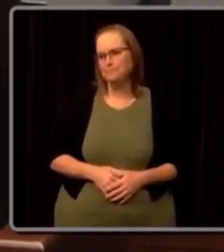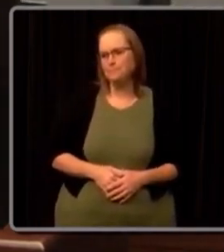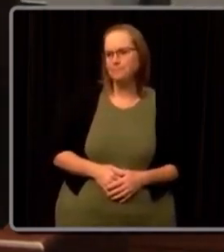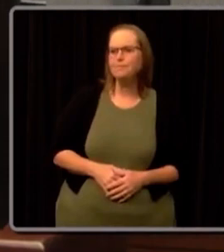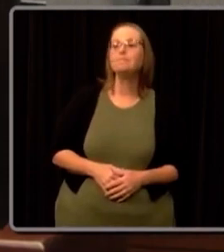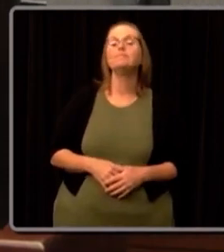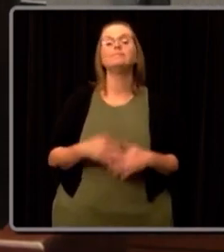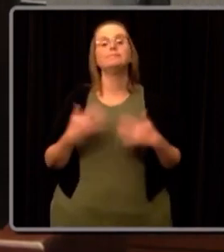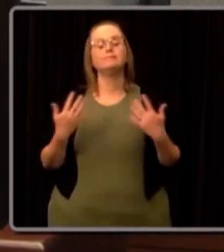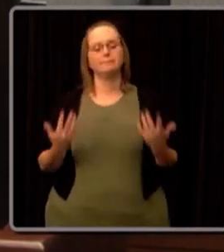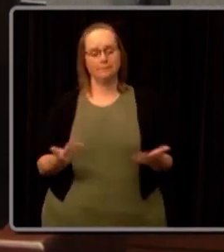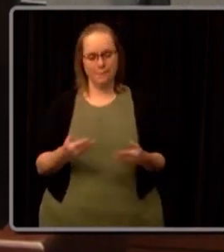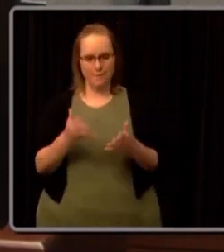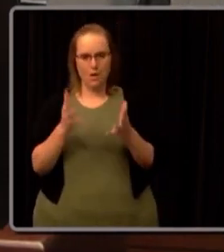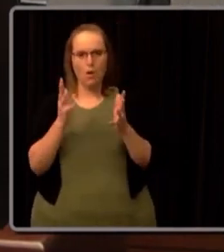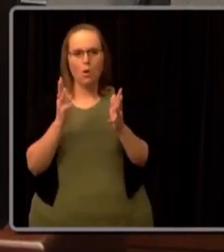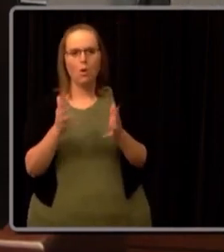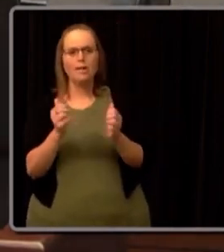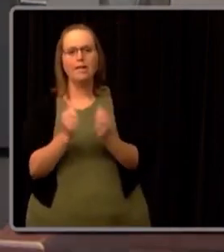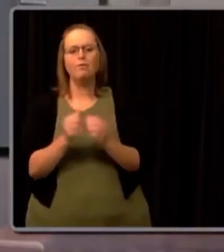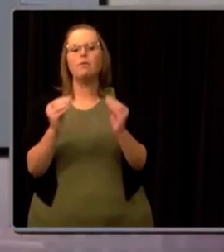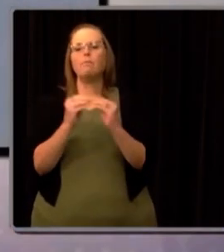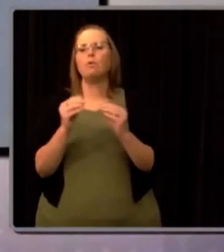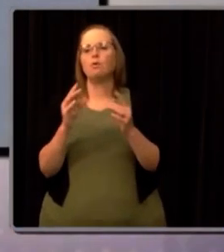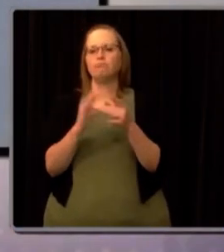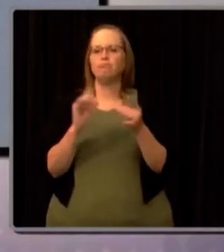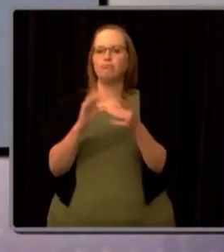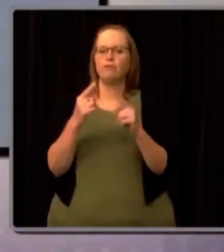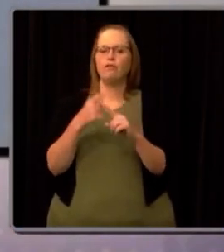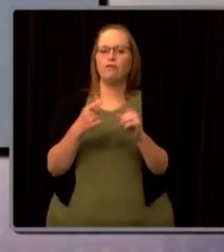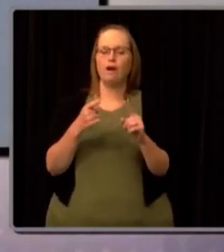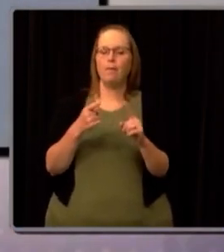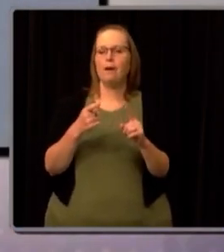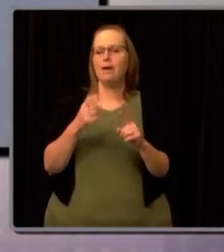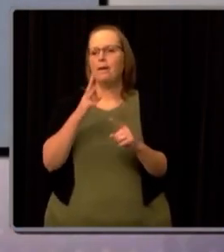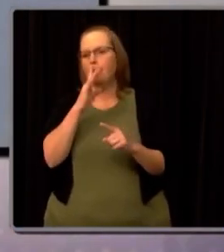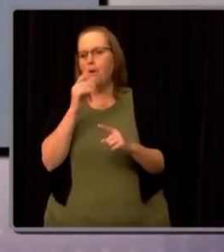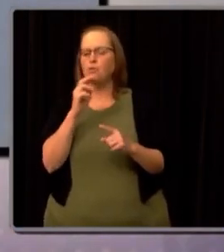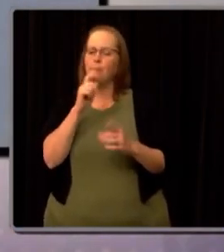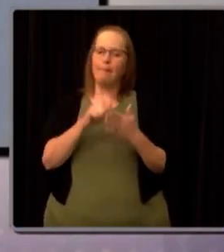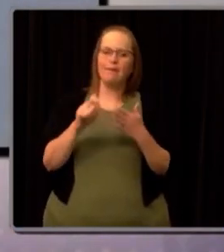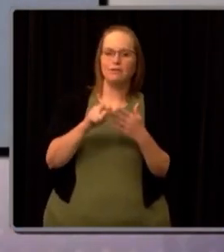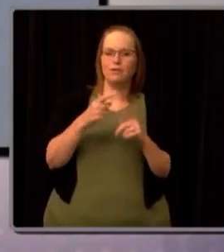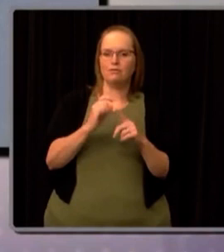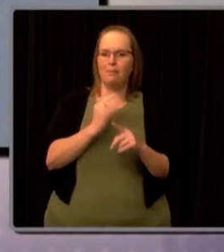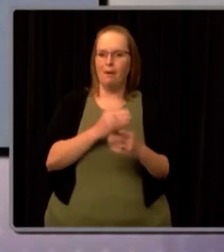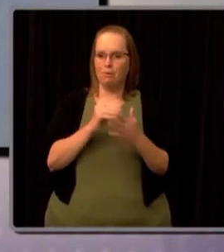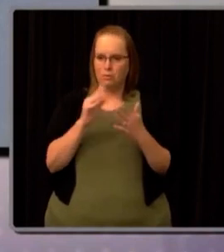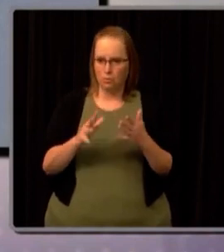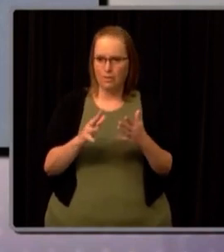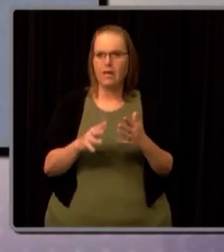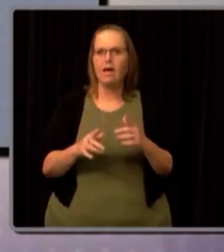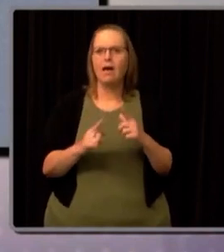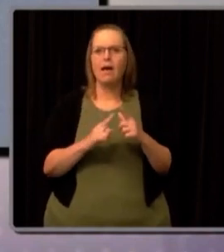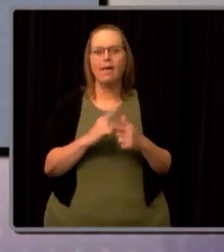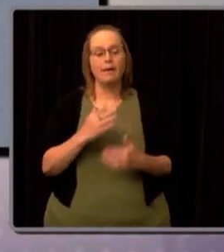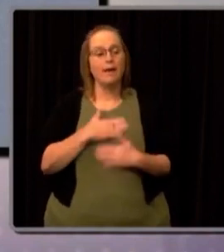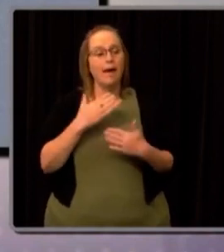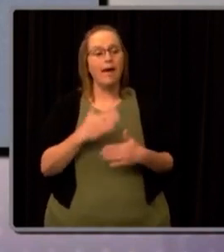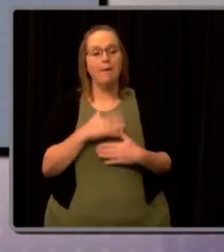So we'll leave you with some more words out of the mouths of our students, or out of the pencils of our students, on the screen, and we're happy to answer any